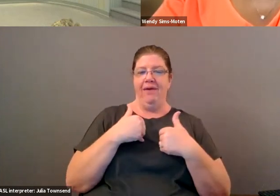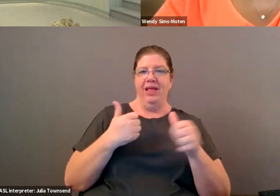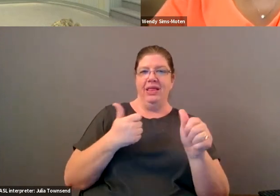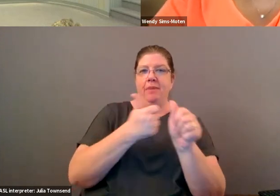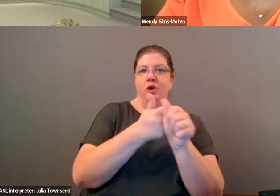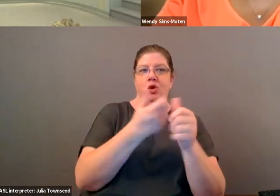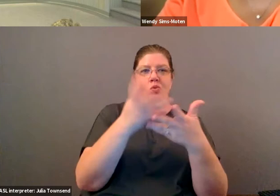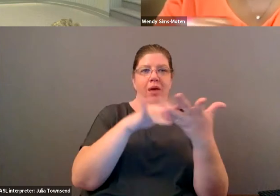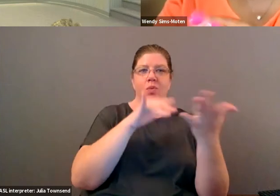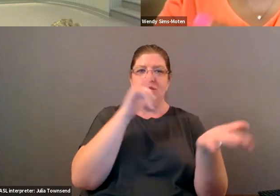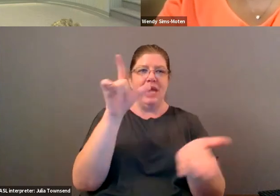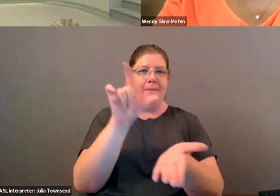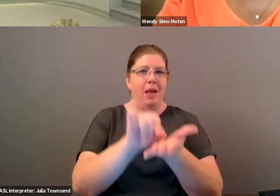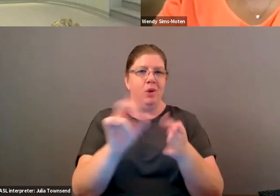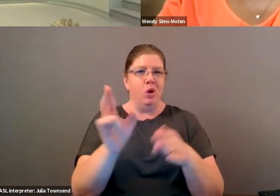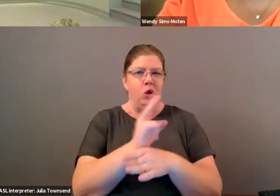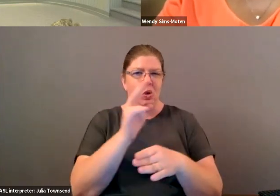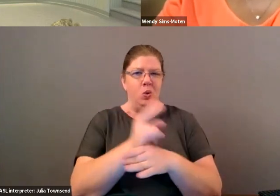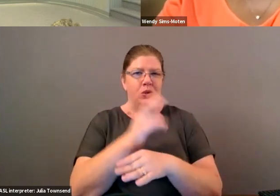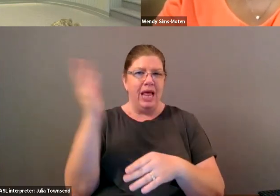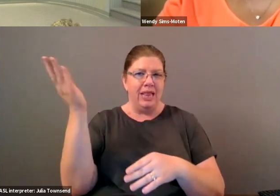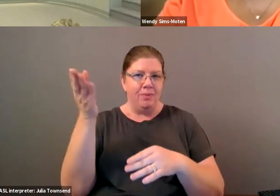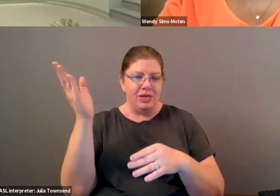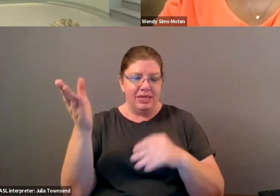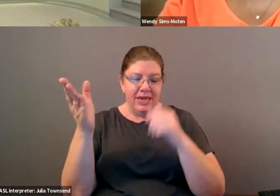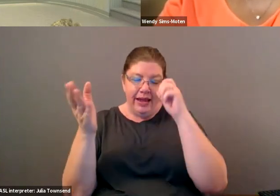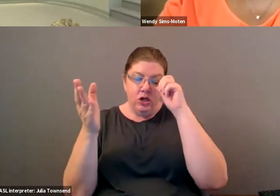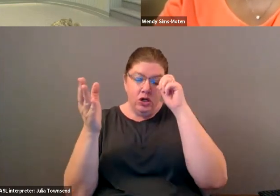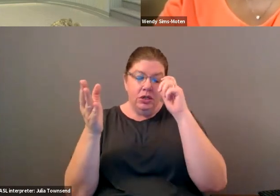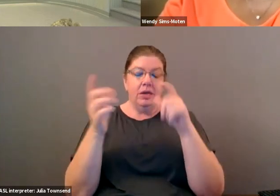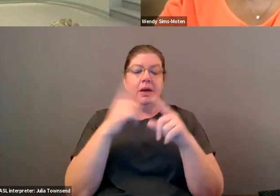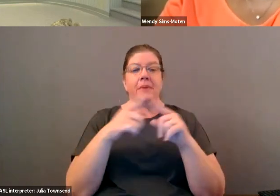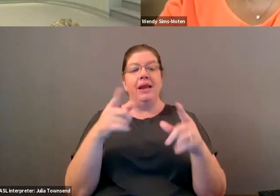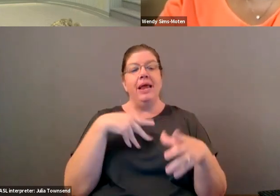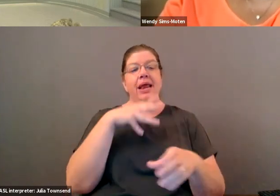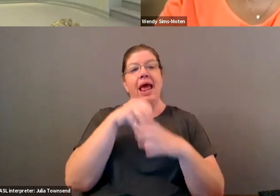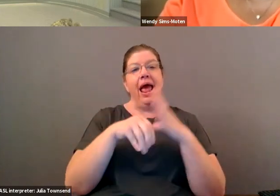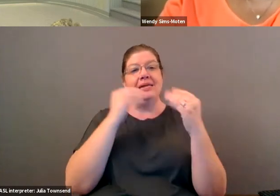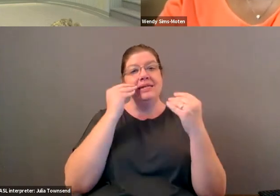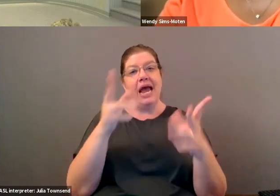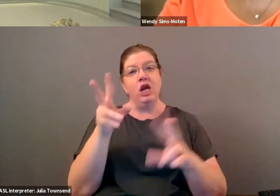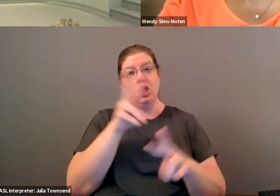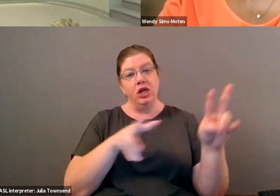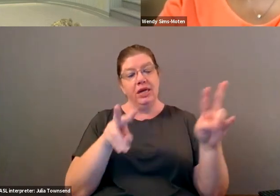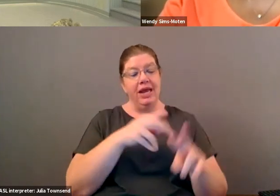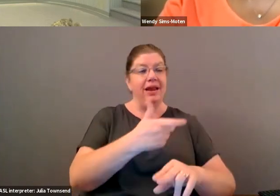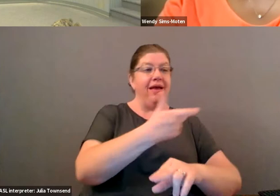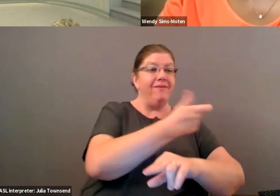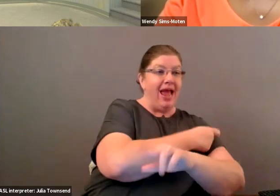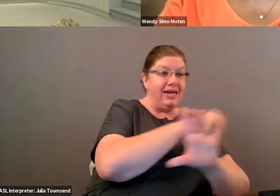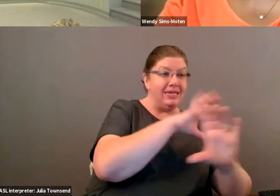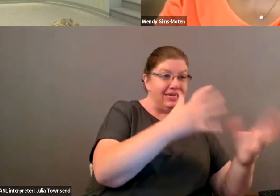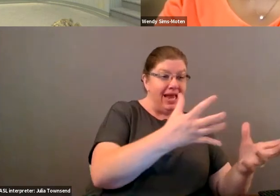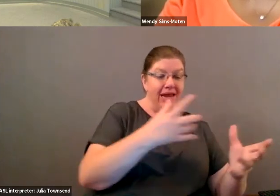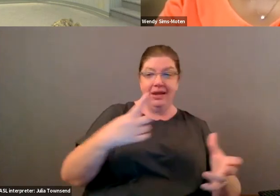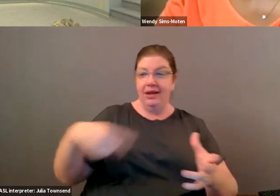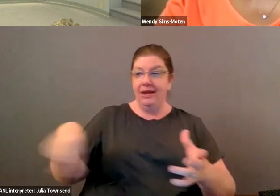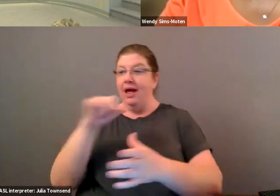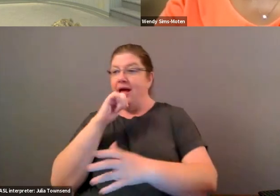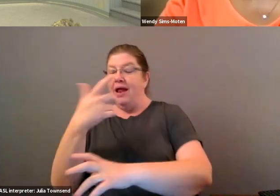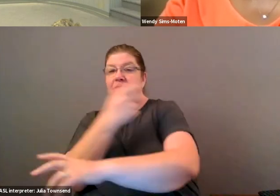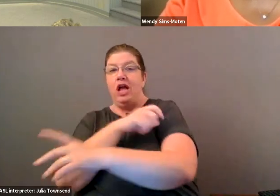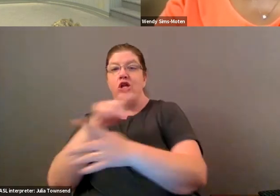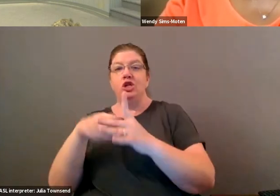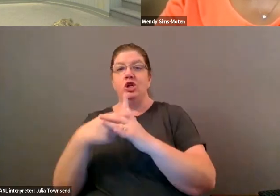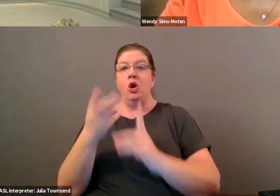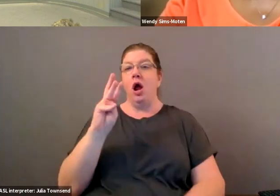was not published, the one that was used in the presentation, but it has data looking at the vaccinated and the unvaccinated starting on